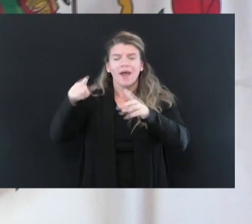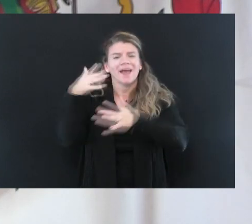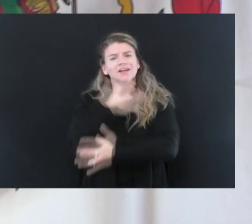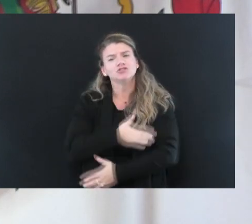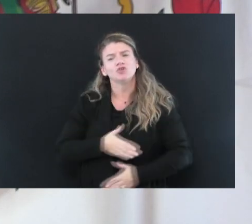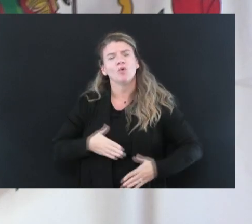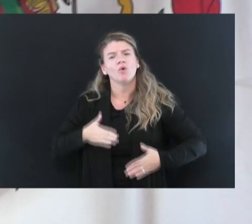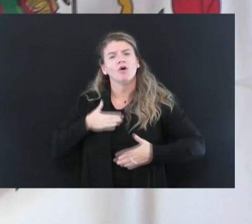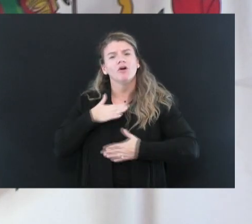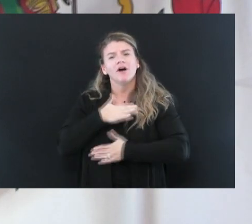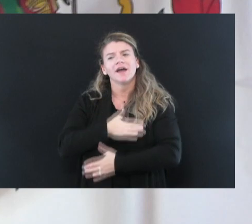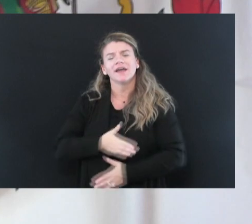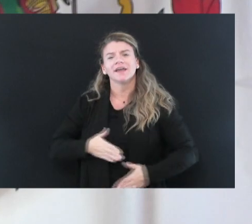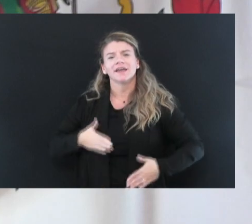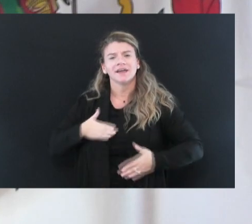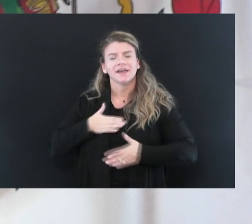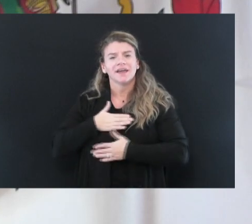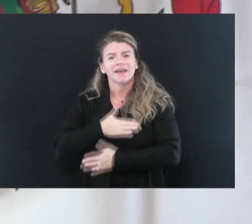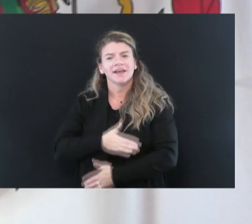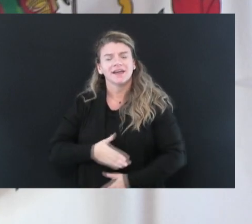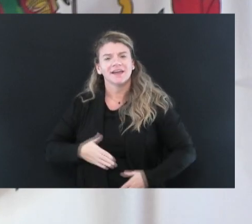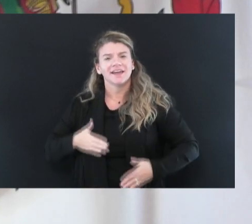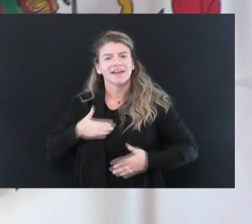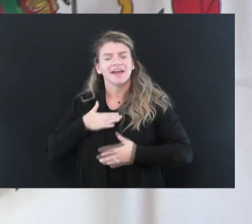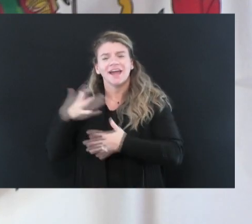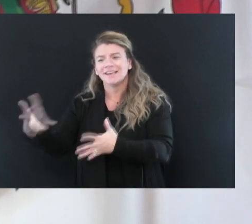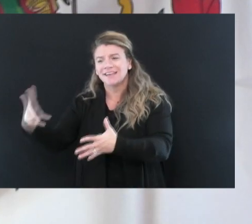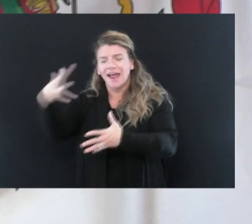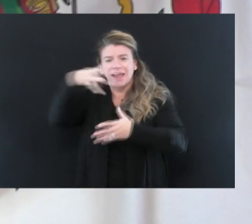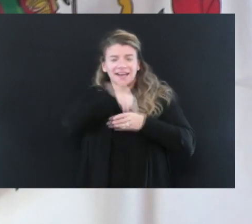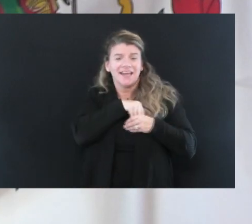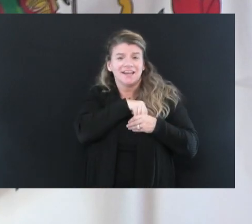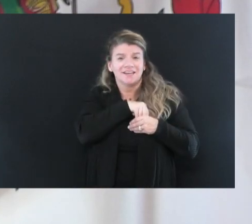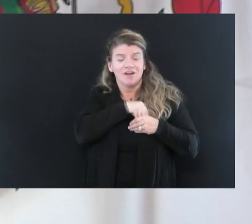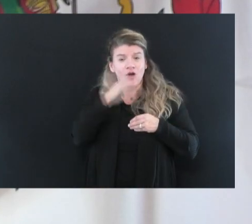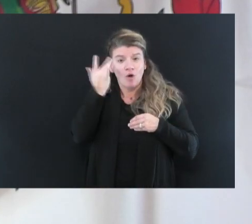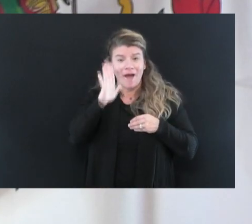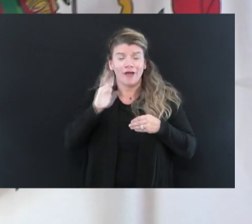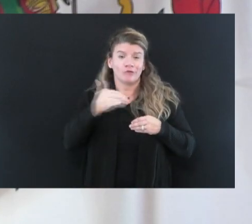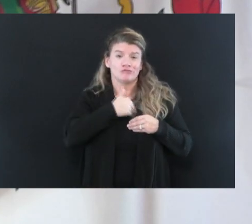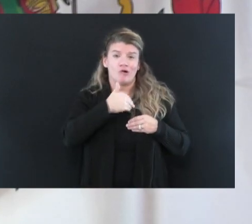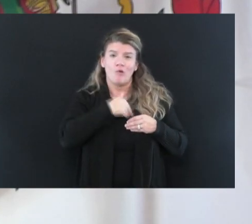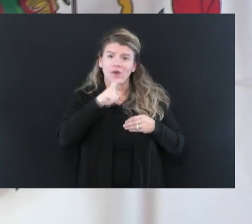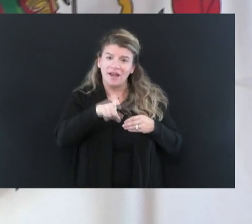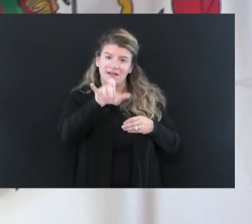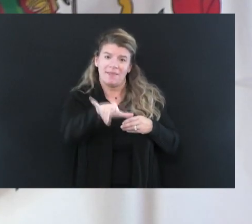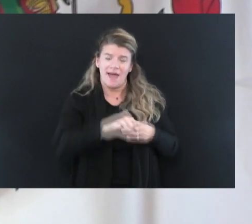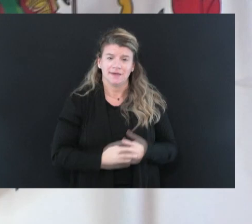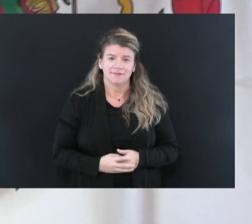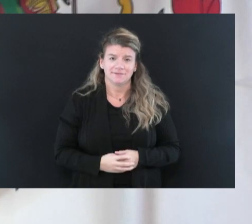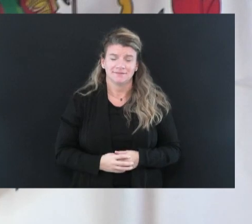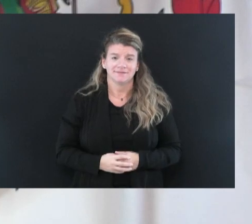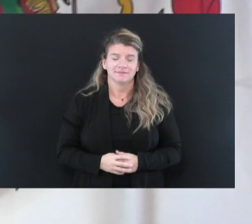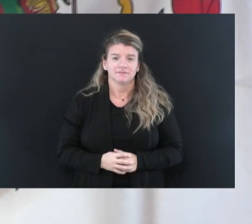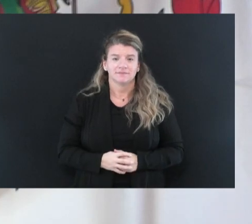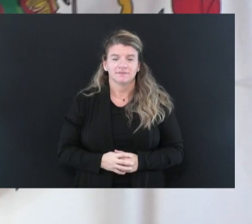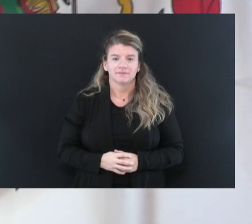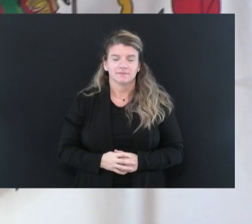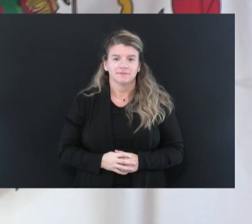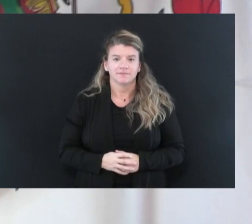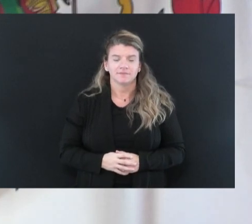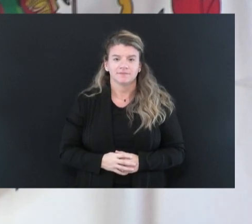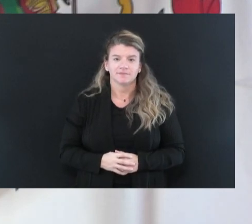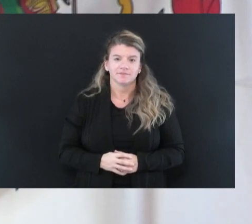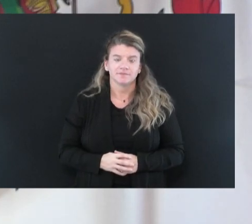take this in, because it will be so good for your soul. Now, with that, there's one thing that we did